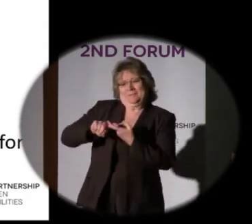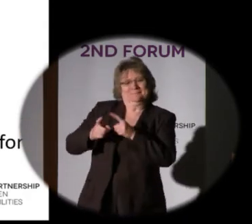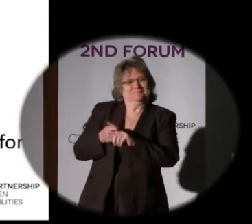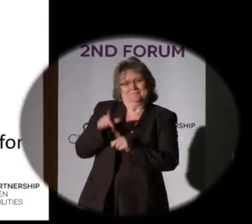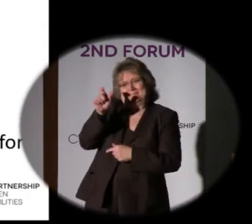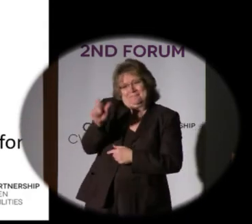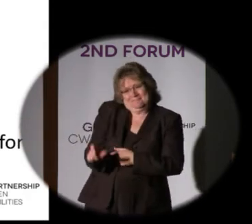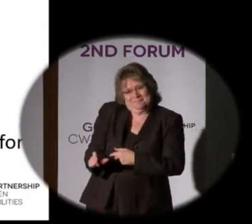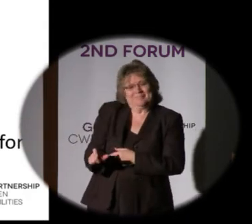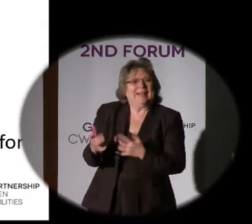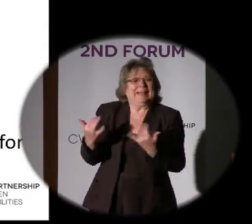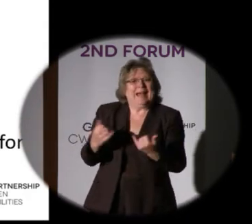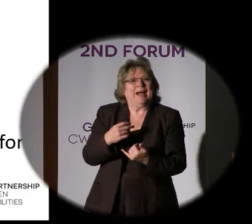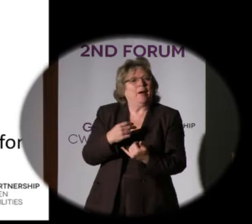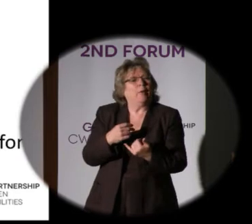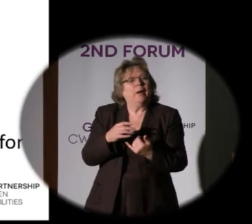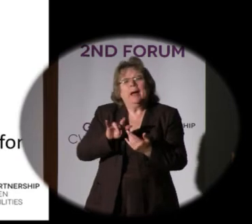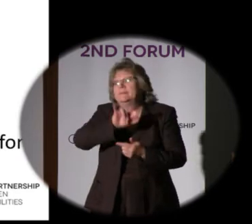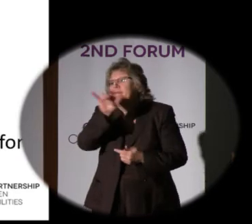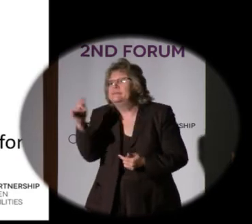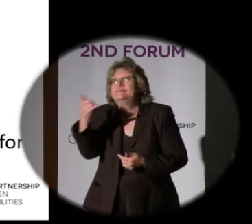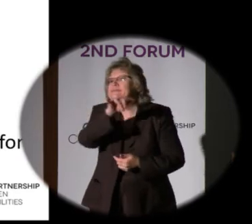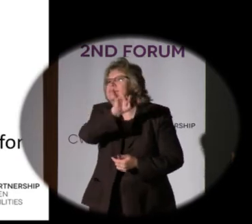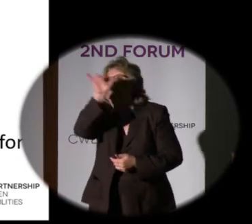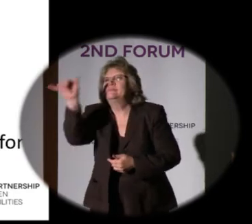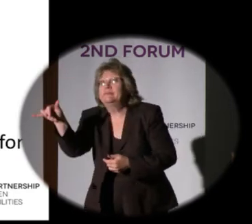in a hotel. But I want to express